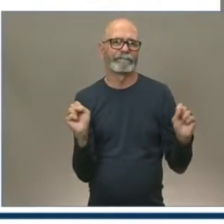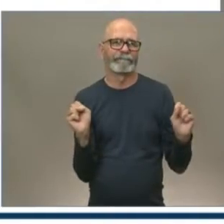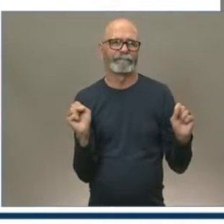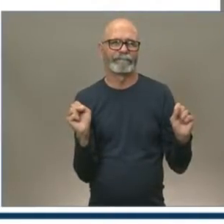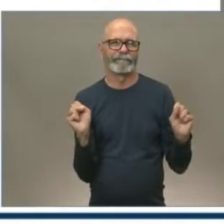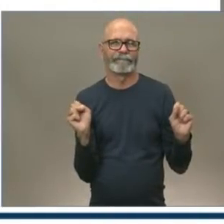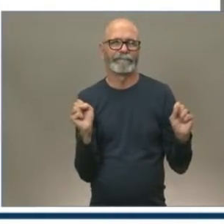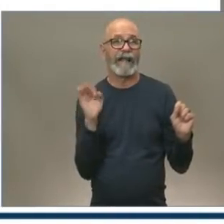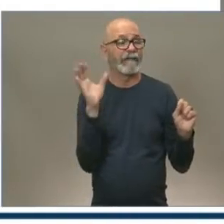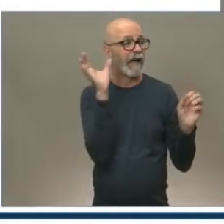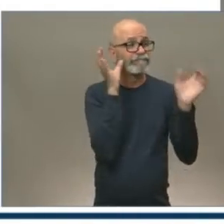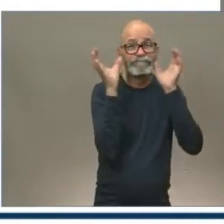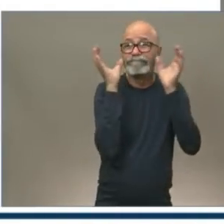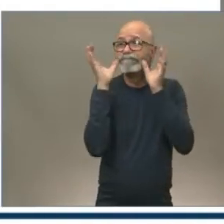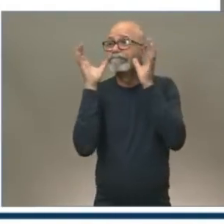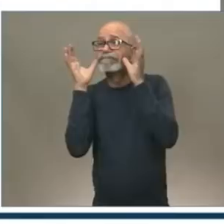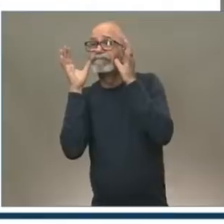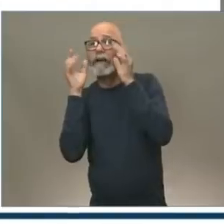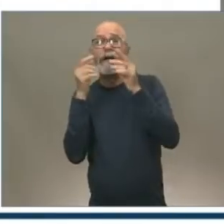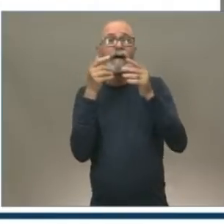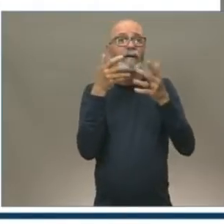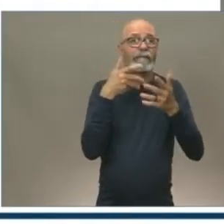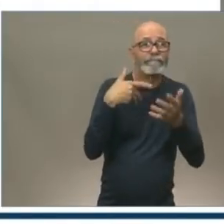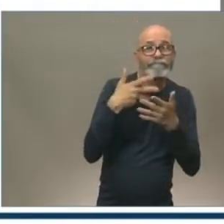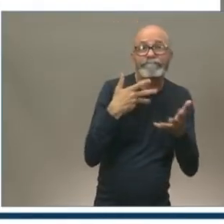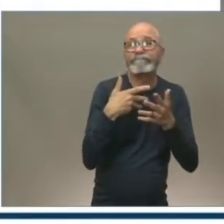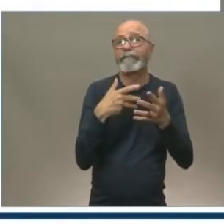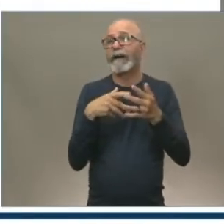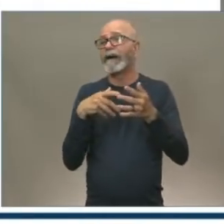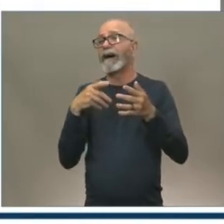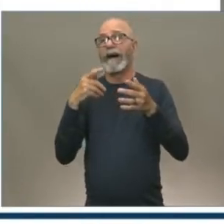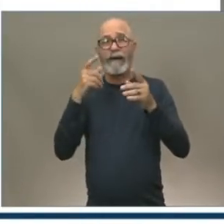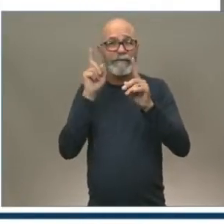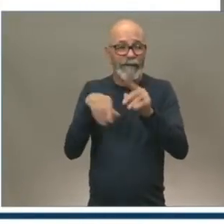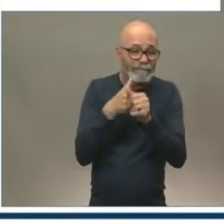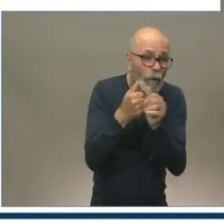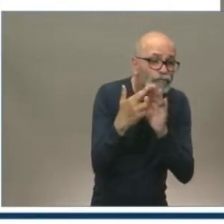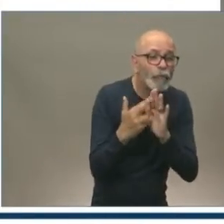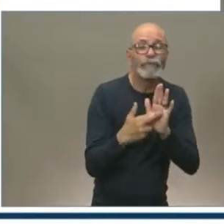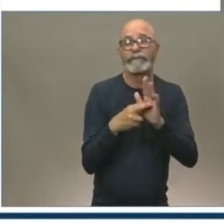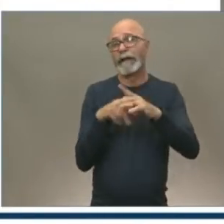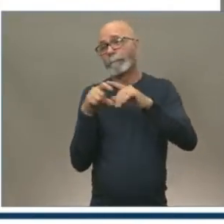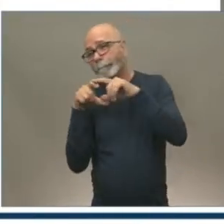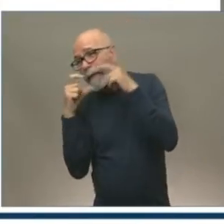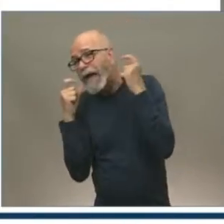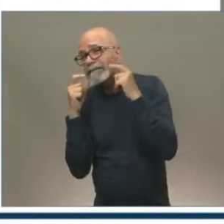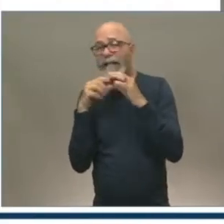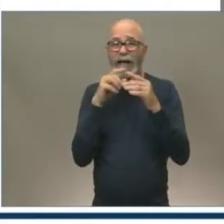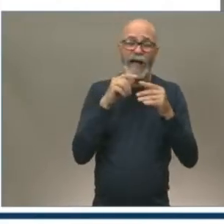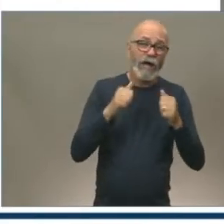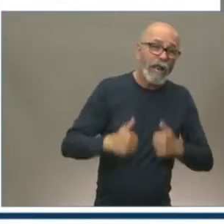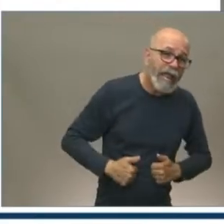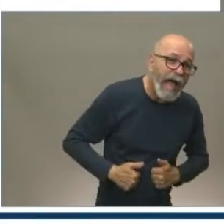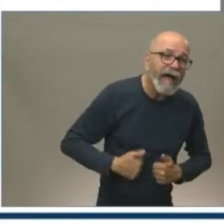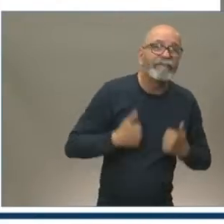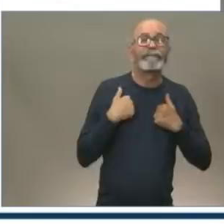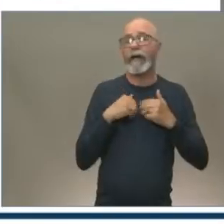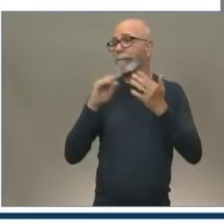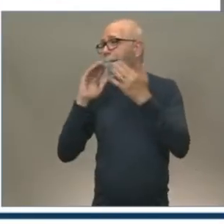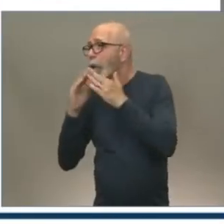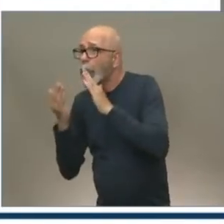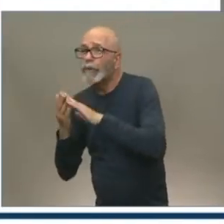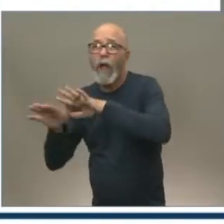COVID protocols in our personal, family, community, and work lives, we will reduce the likelihood that we will